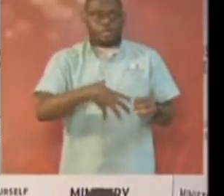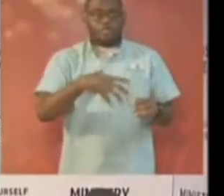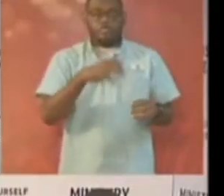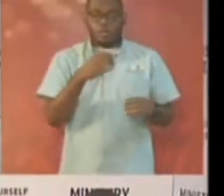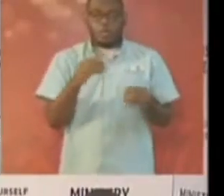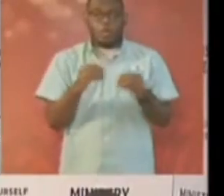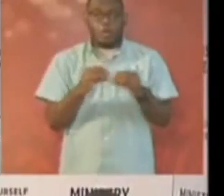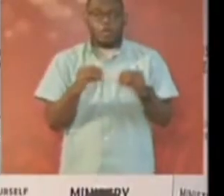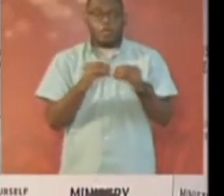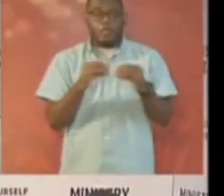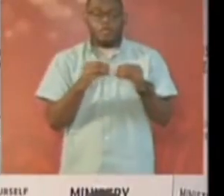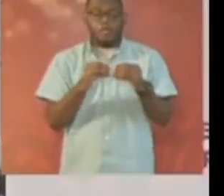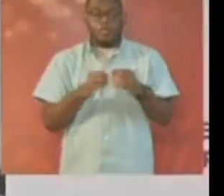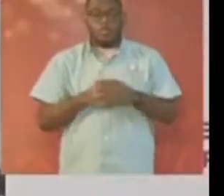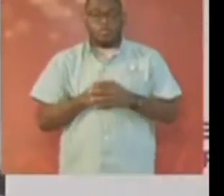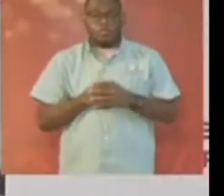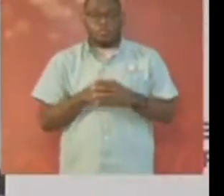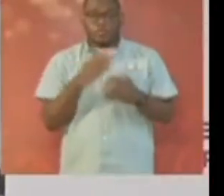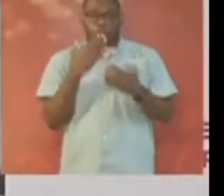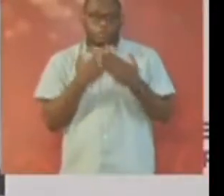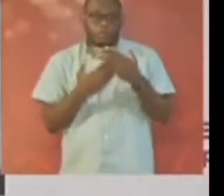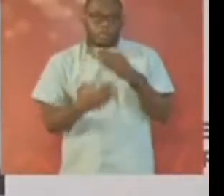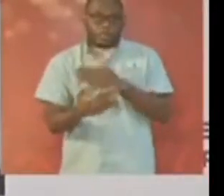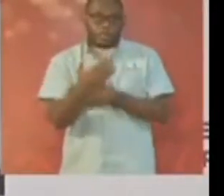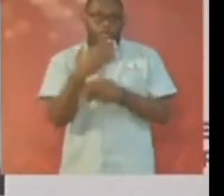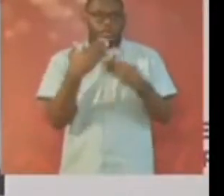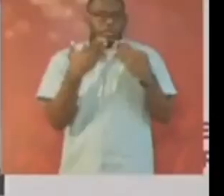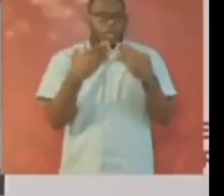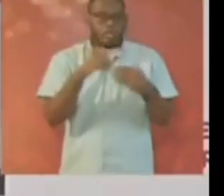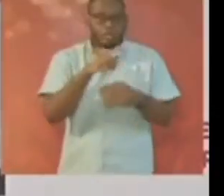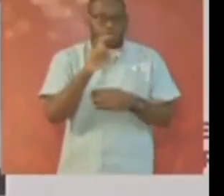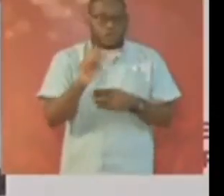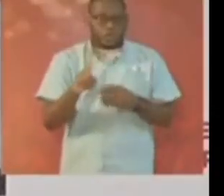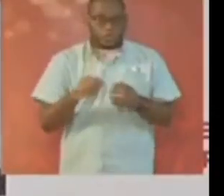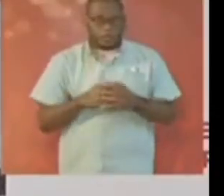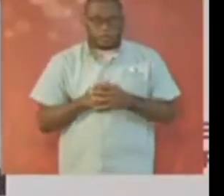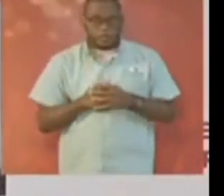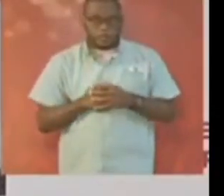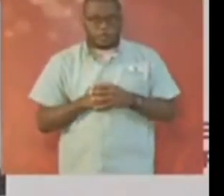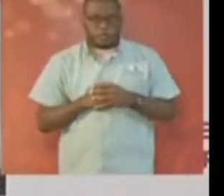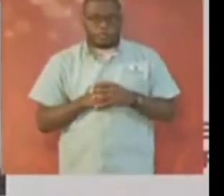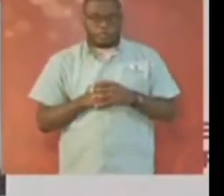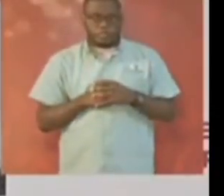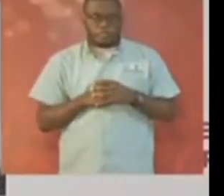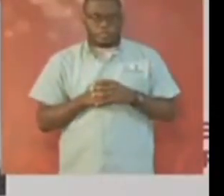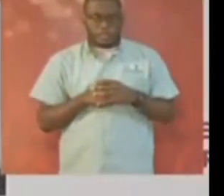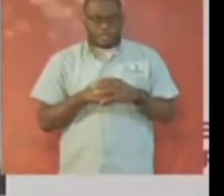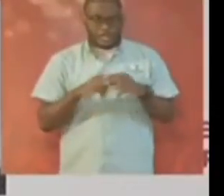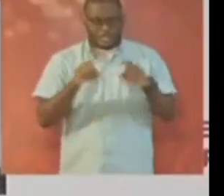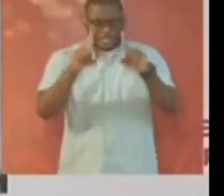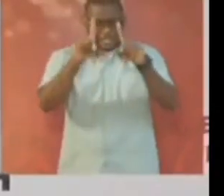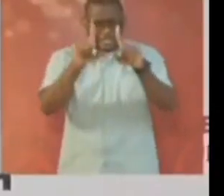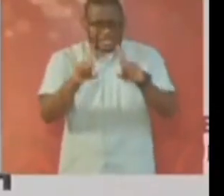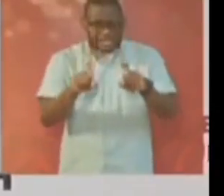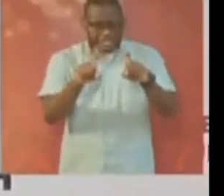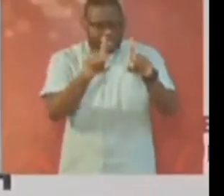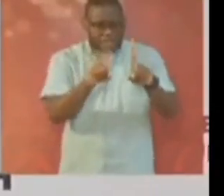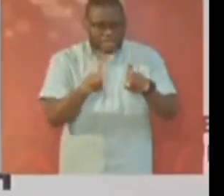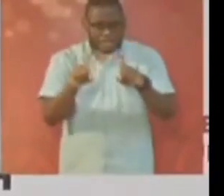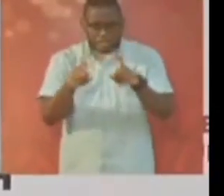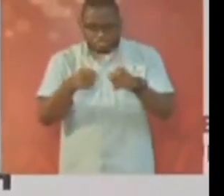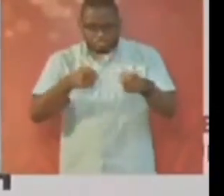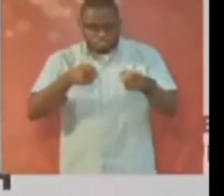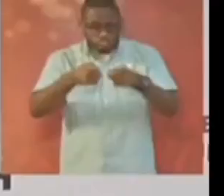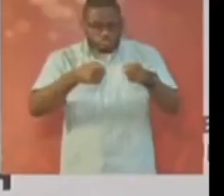Good morning, Rishad. Thank you very much for that question. The parallel healthcare system and the test of the management of the parallel healthcare